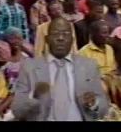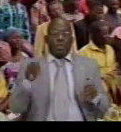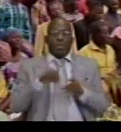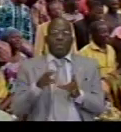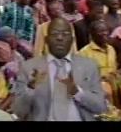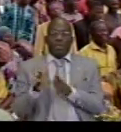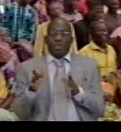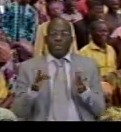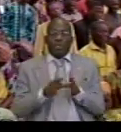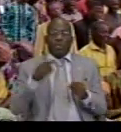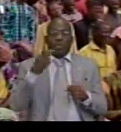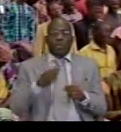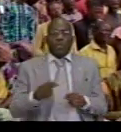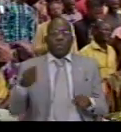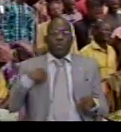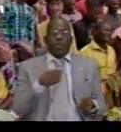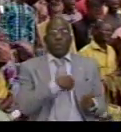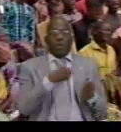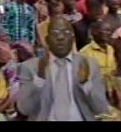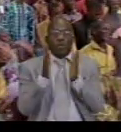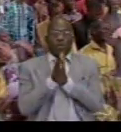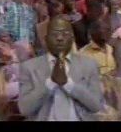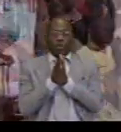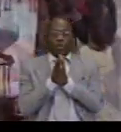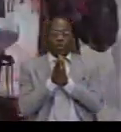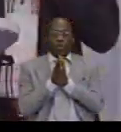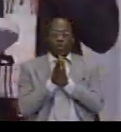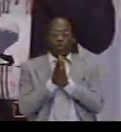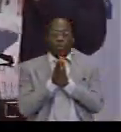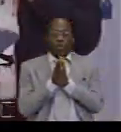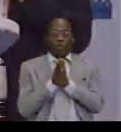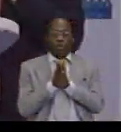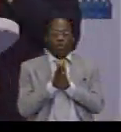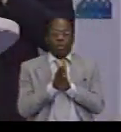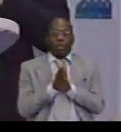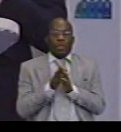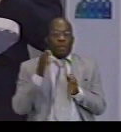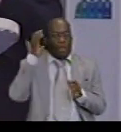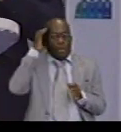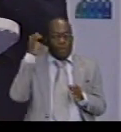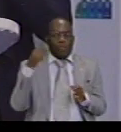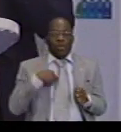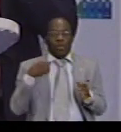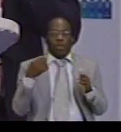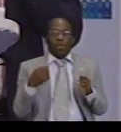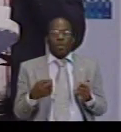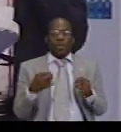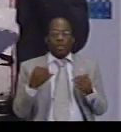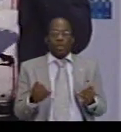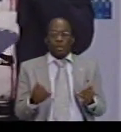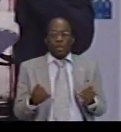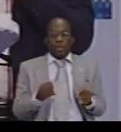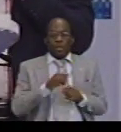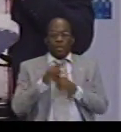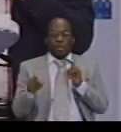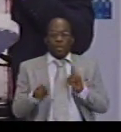Jesus' name we pray. Please listen to me very well. So when you go to the